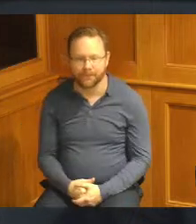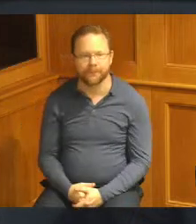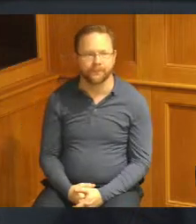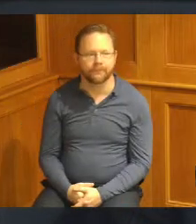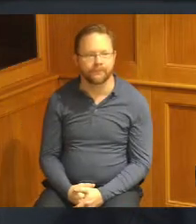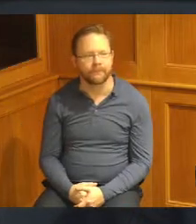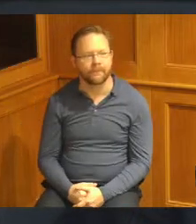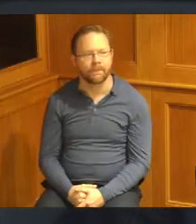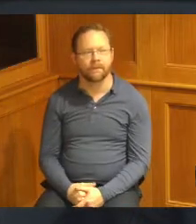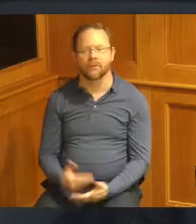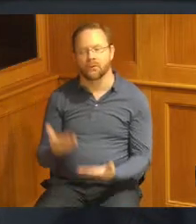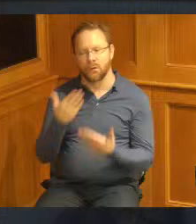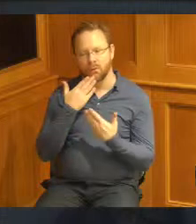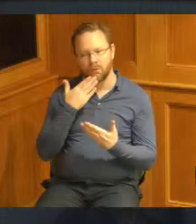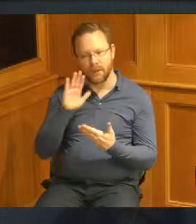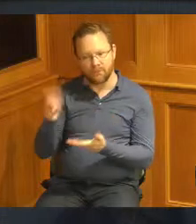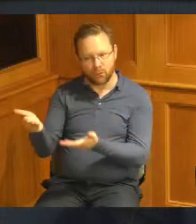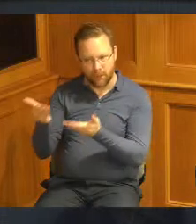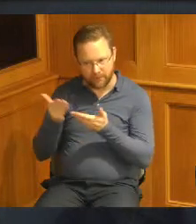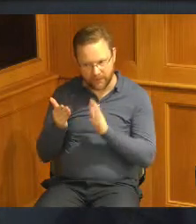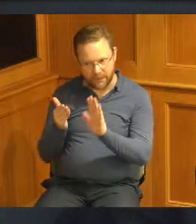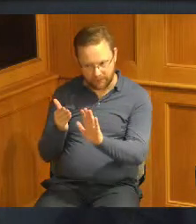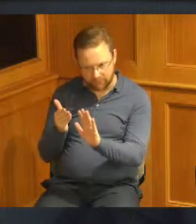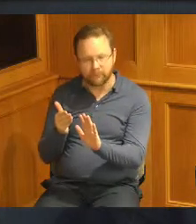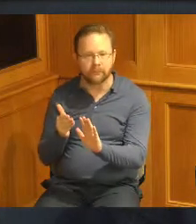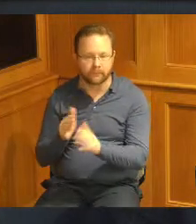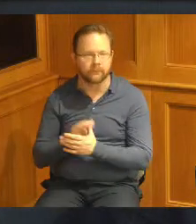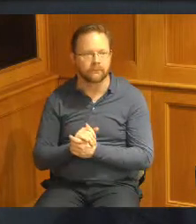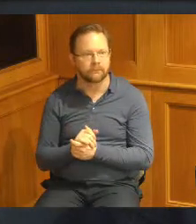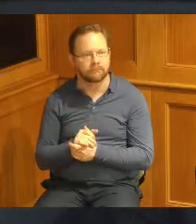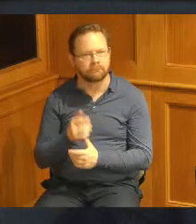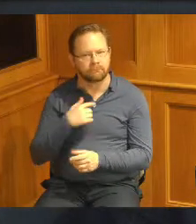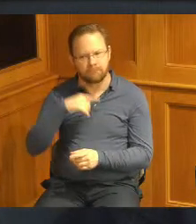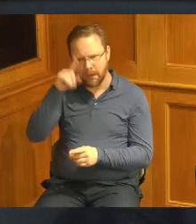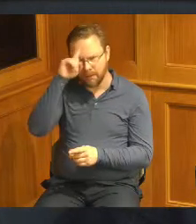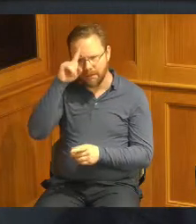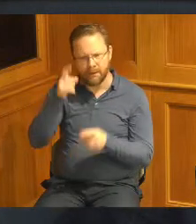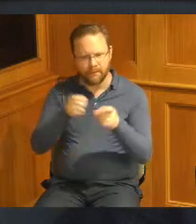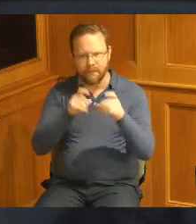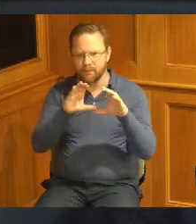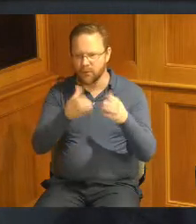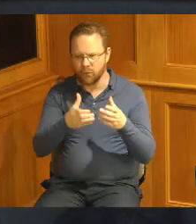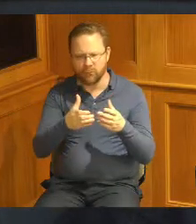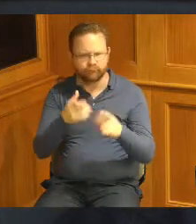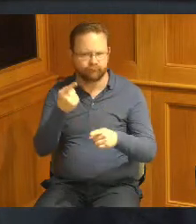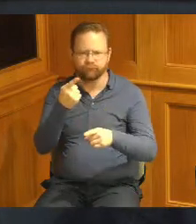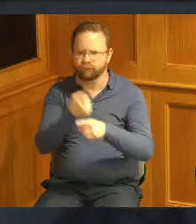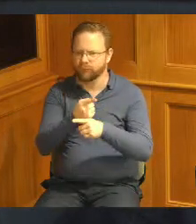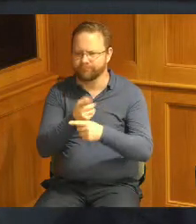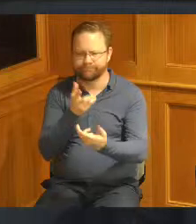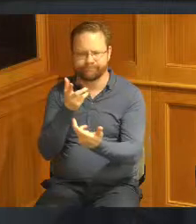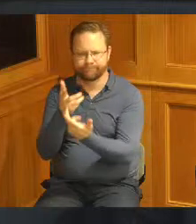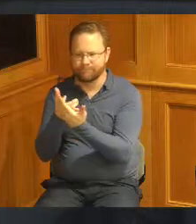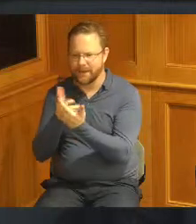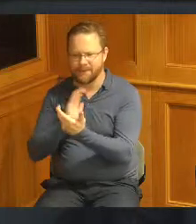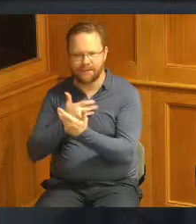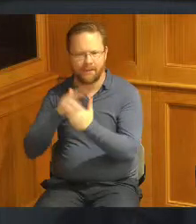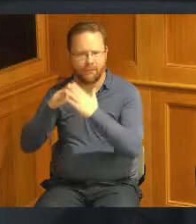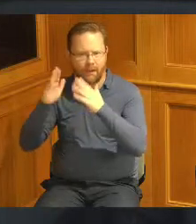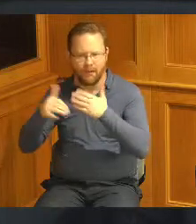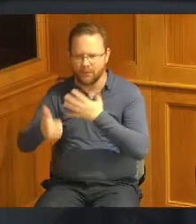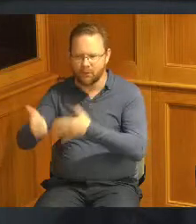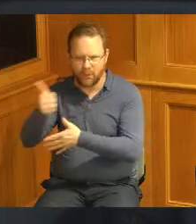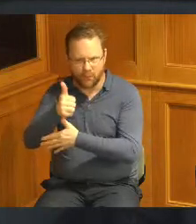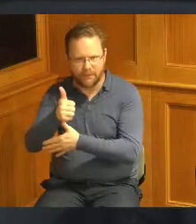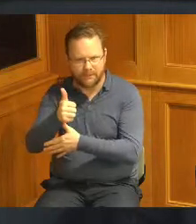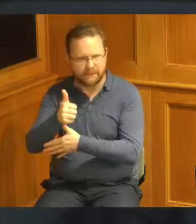I appreciate the recommendations of the administration. I think they are on target with the housing piece because that's